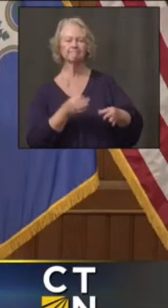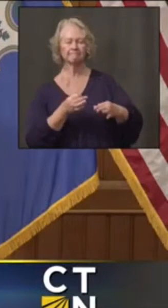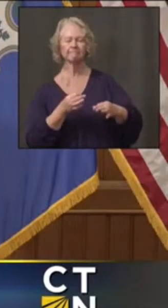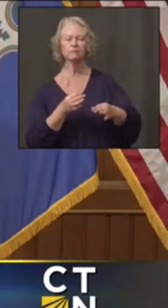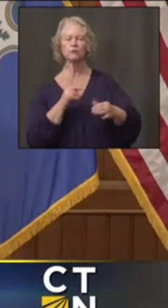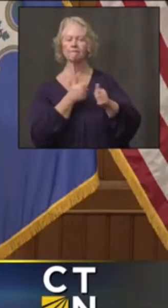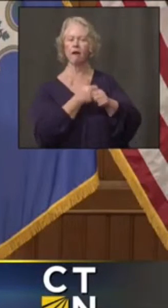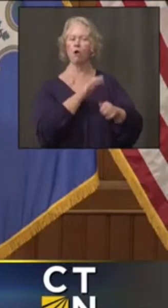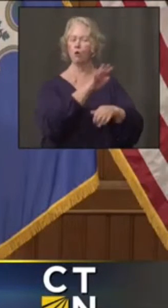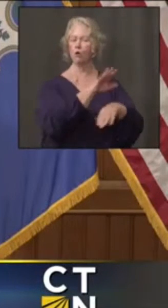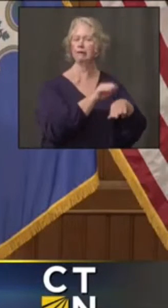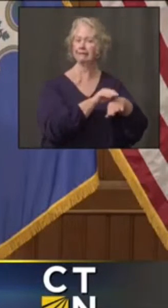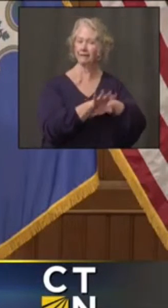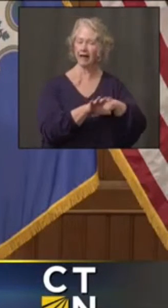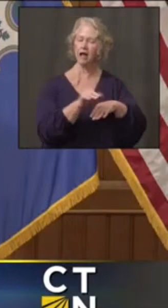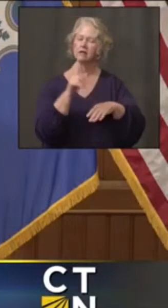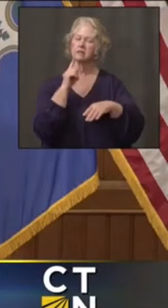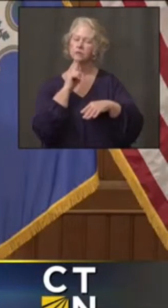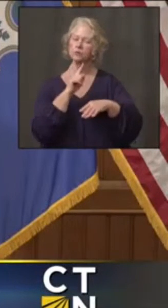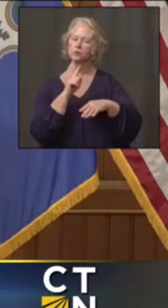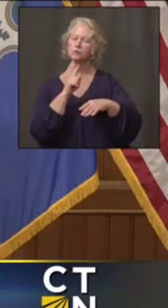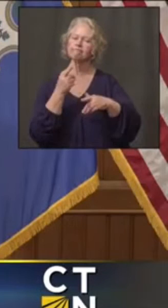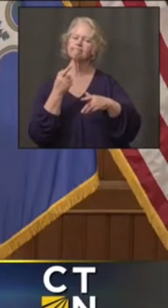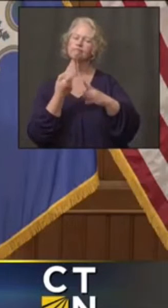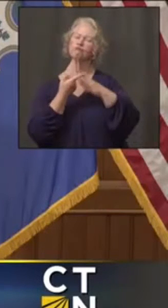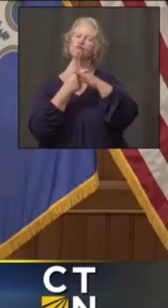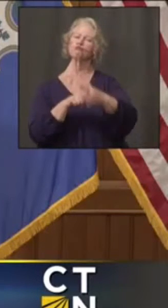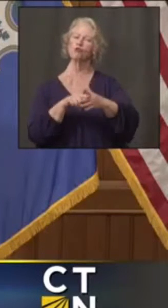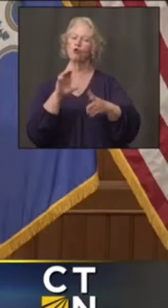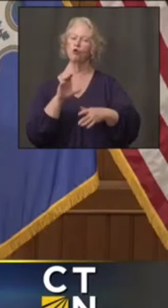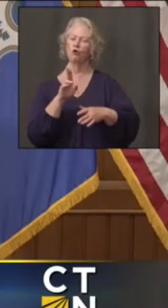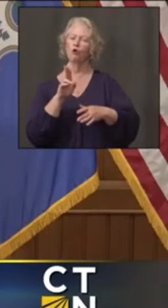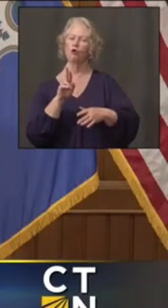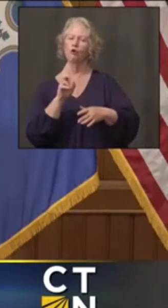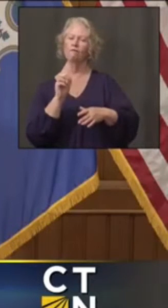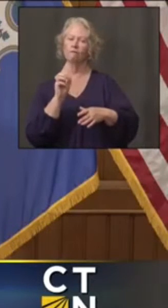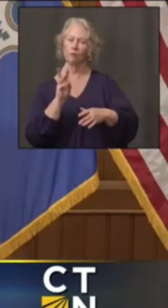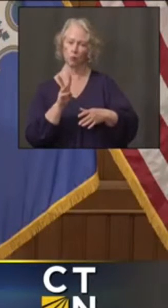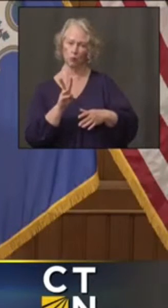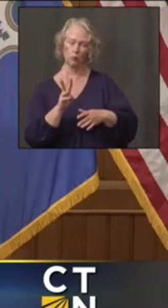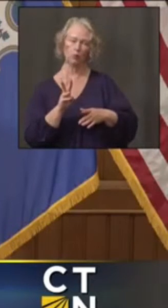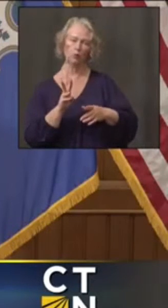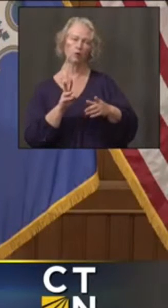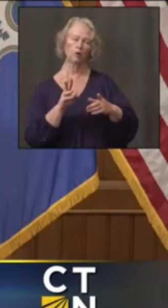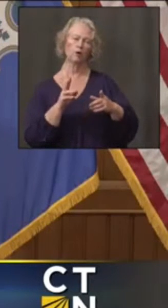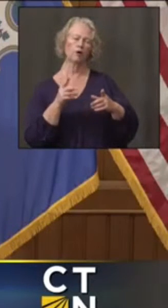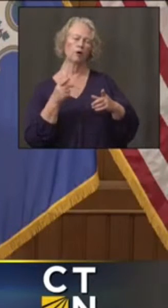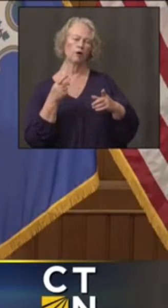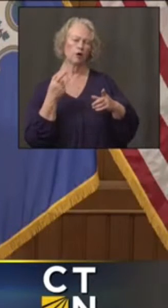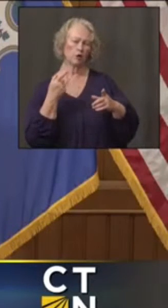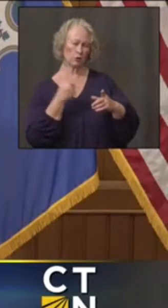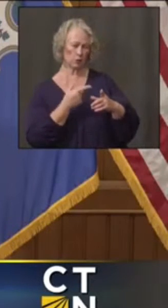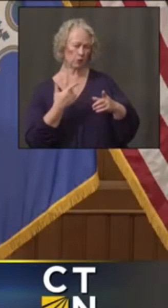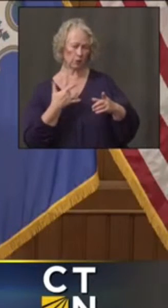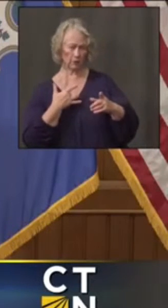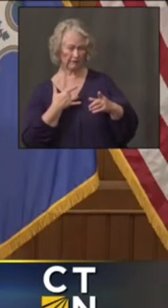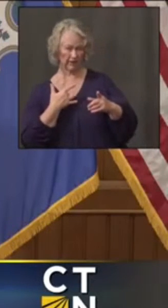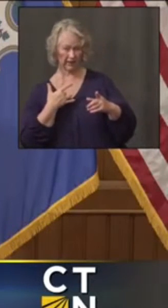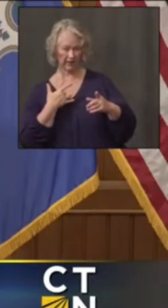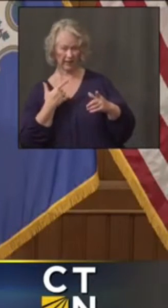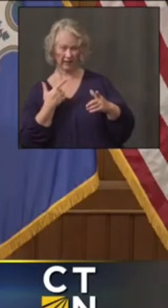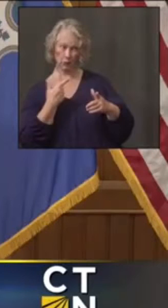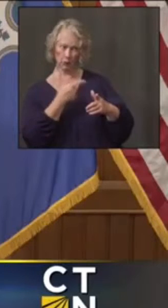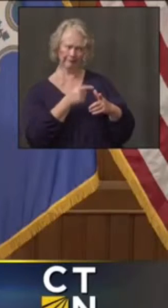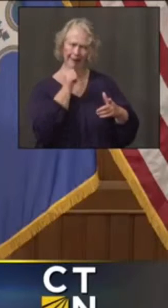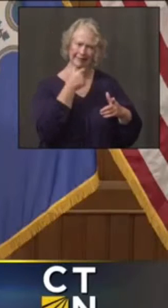recommendation. Are you worried that because that's not a recommendation, are you worried that that's too restrictive? And also, does